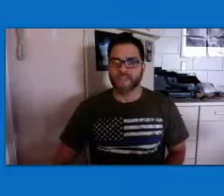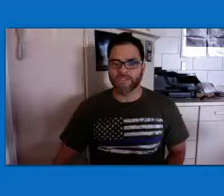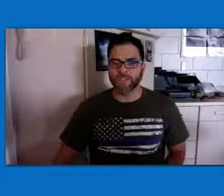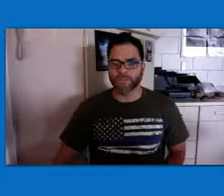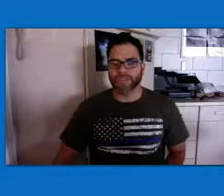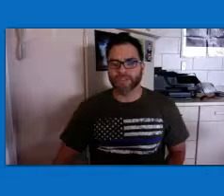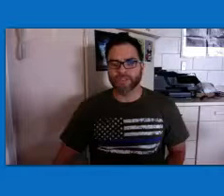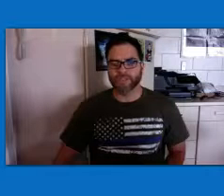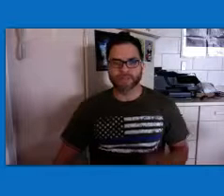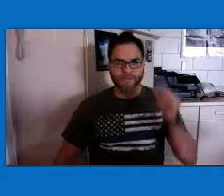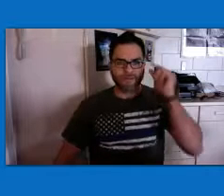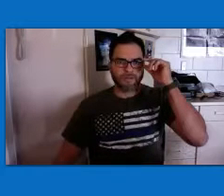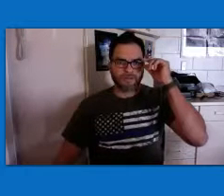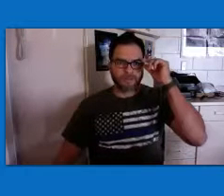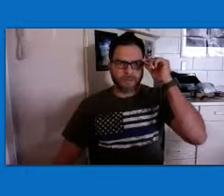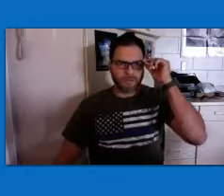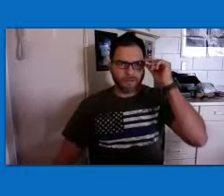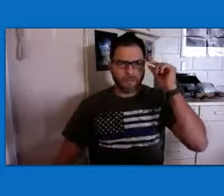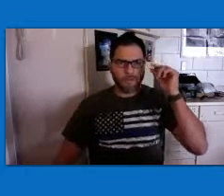More facial expression.